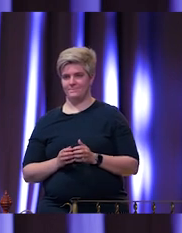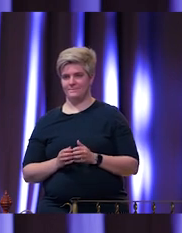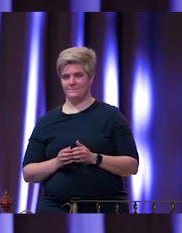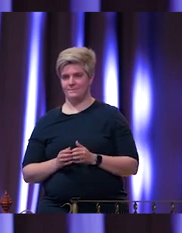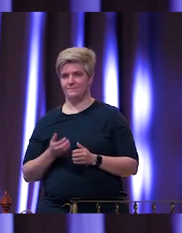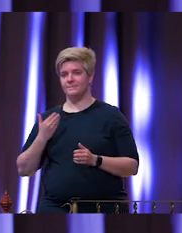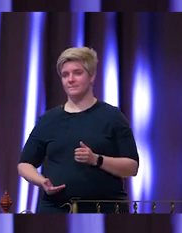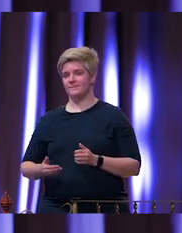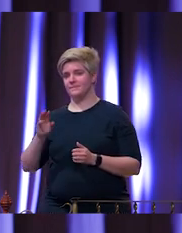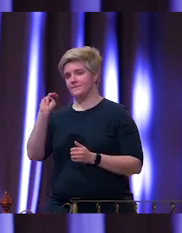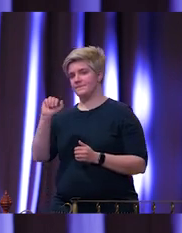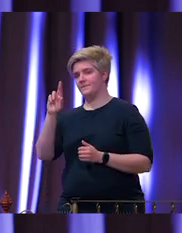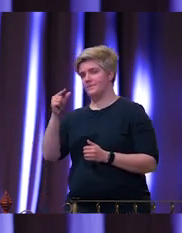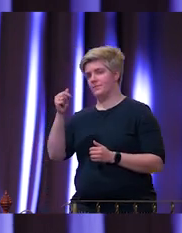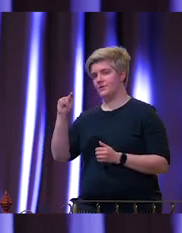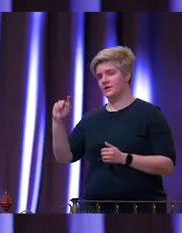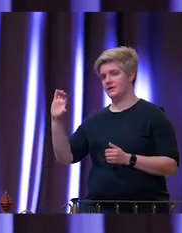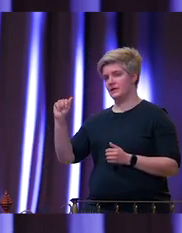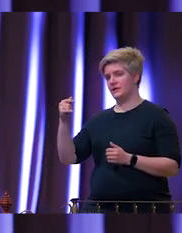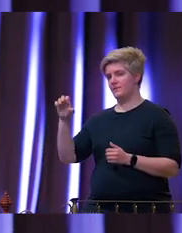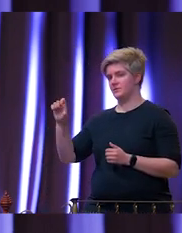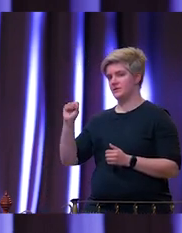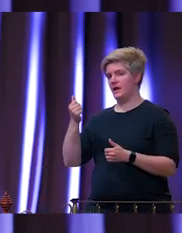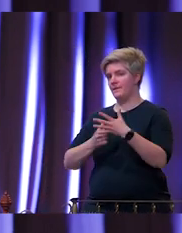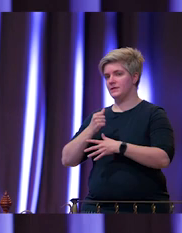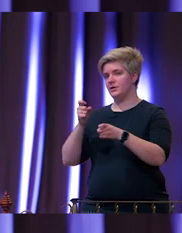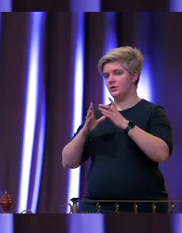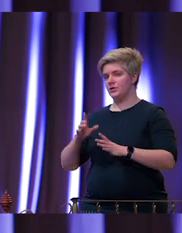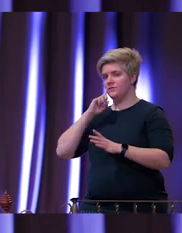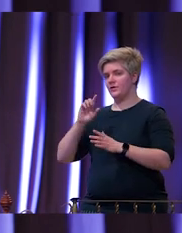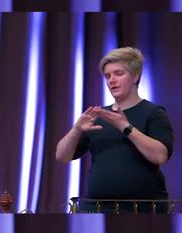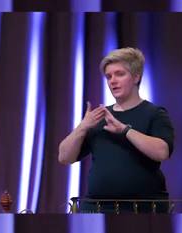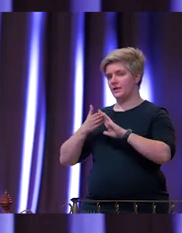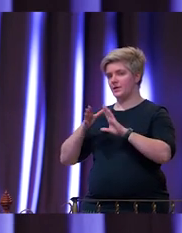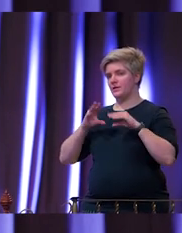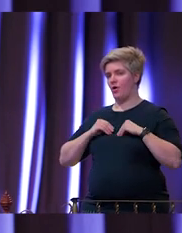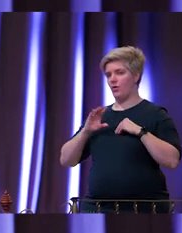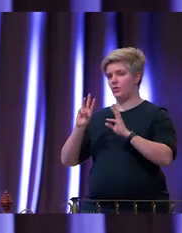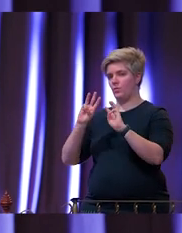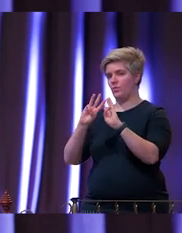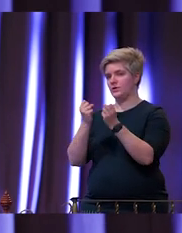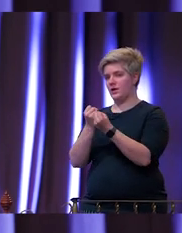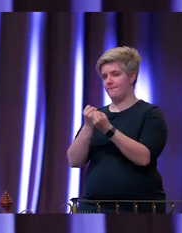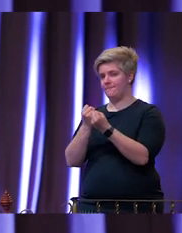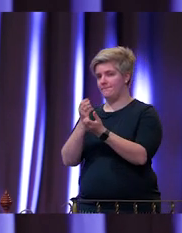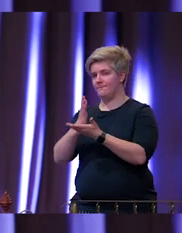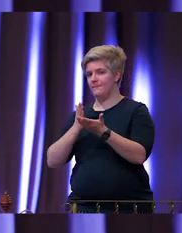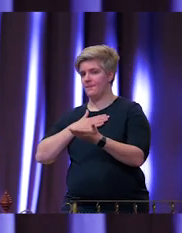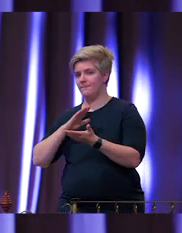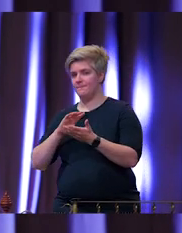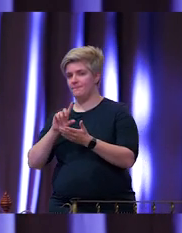My name is Margaret Caples. I'm executive director of the Community Film Workshop. And part of my question has already